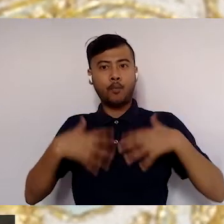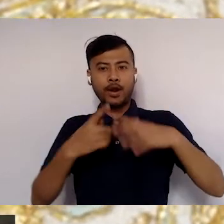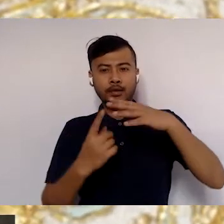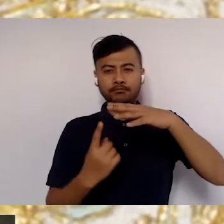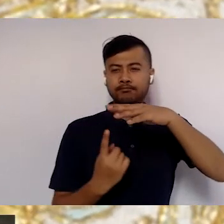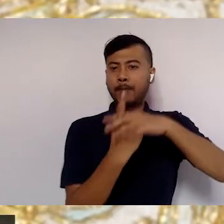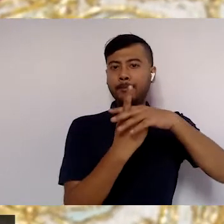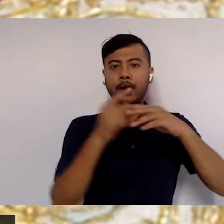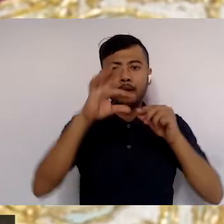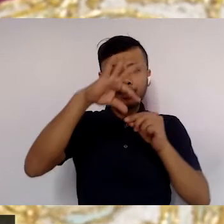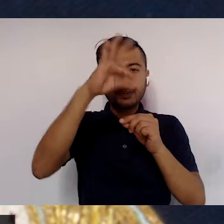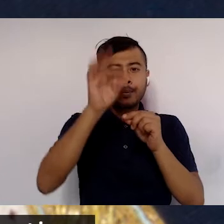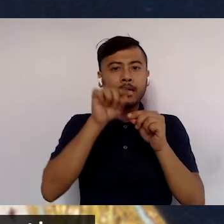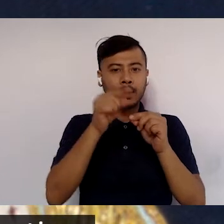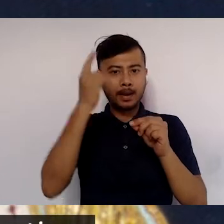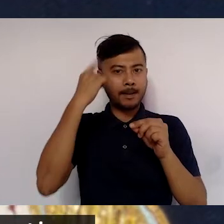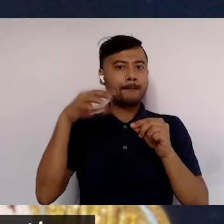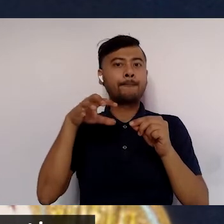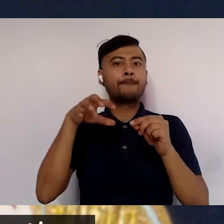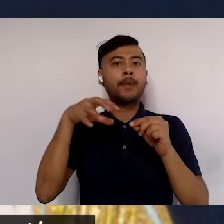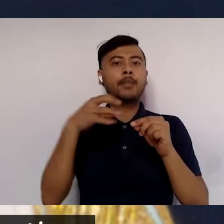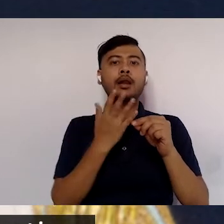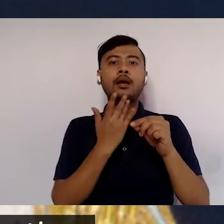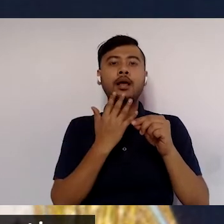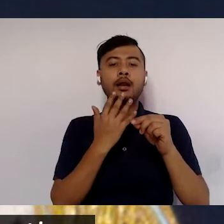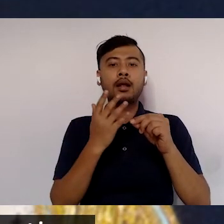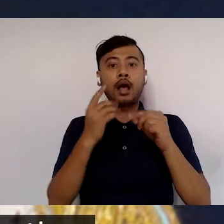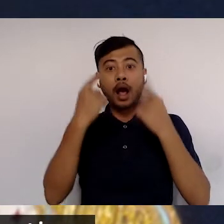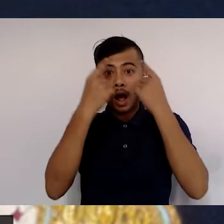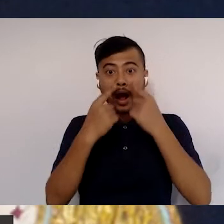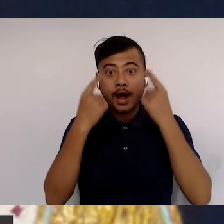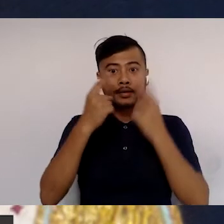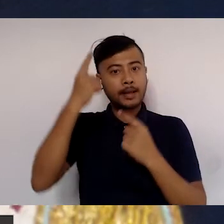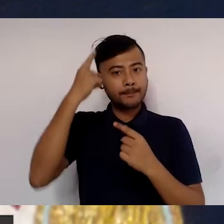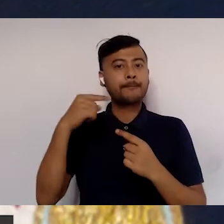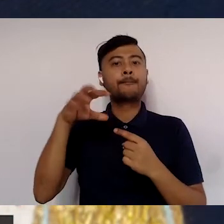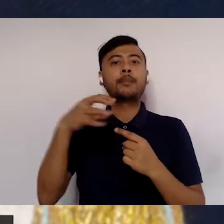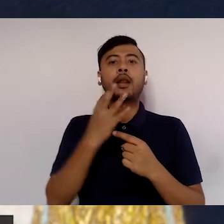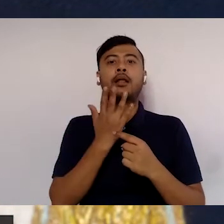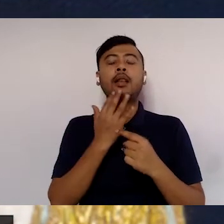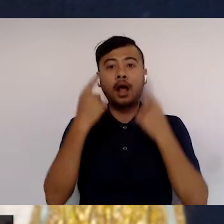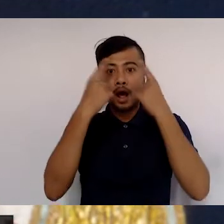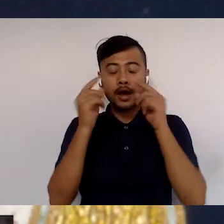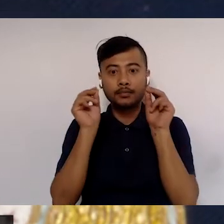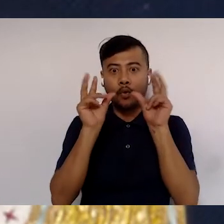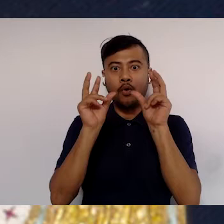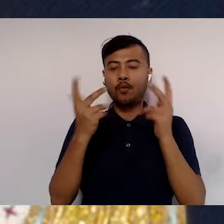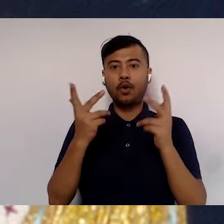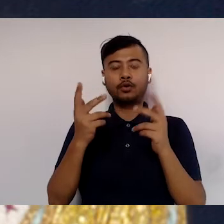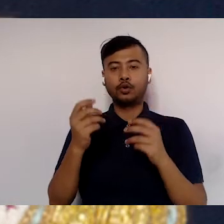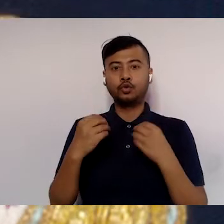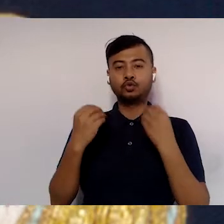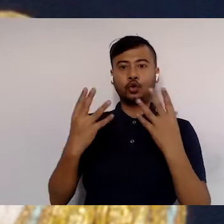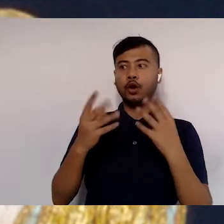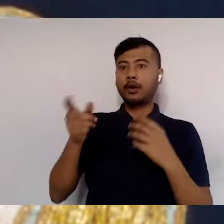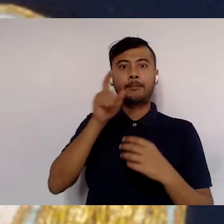tiger. The purple thread highlights the rounded eyes of the tiger, who looks almost astounded at the resistance he is